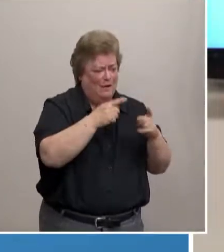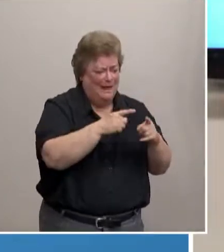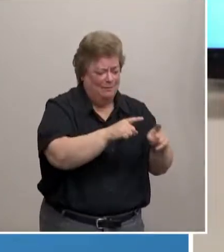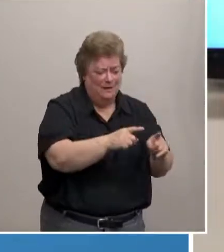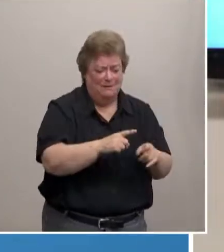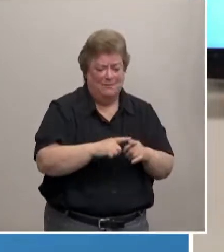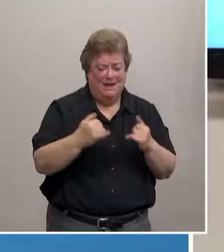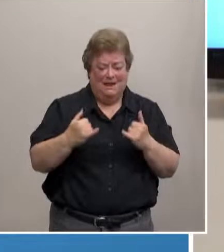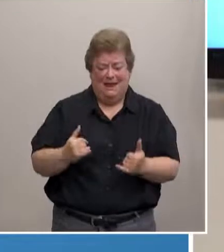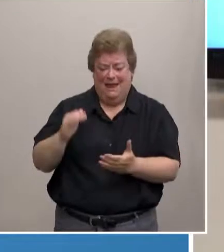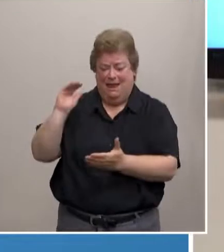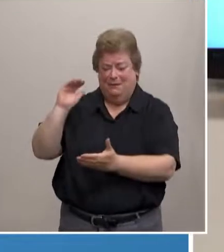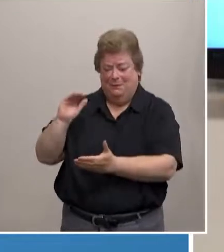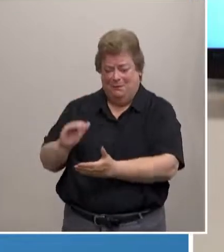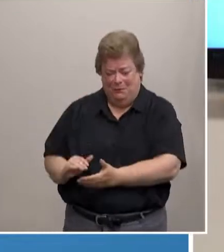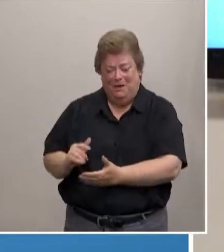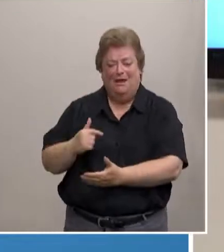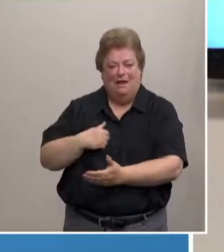things.